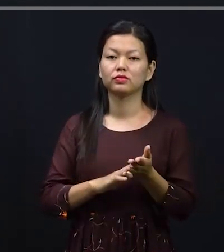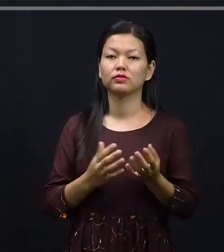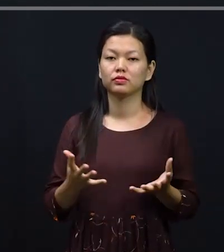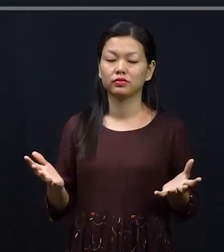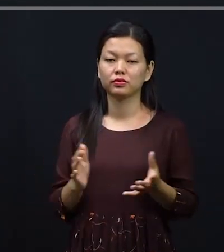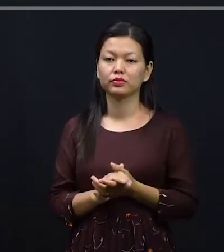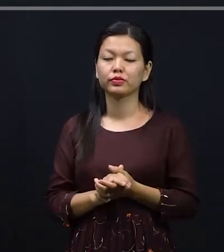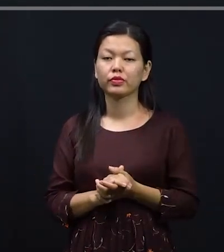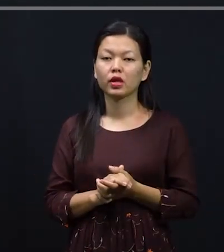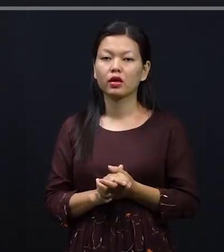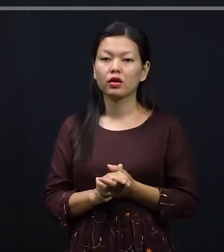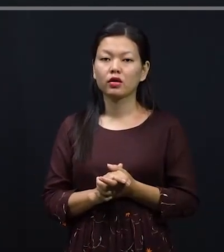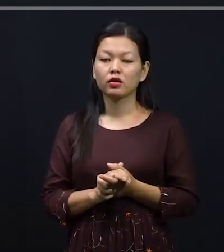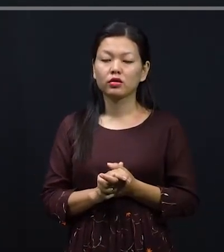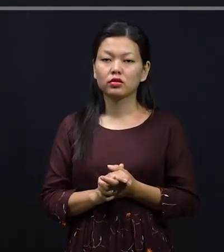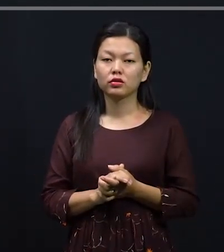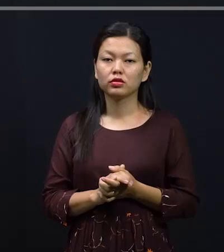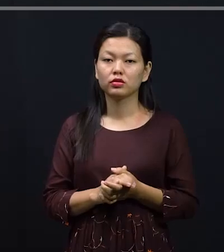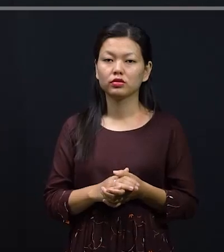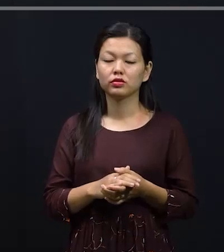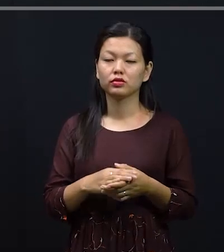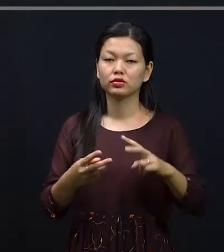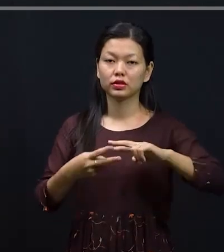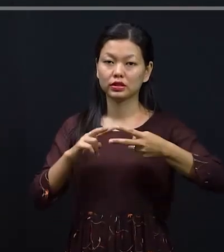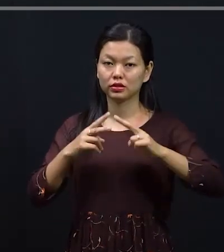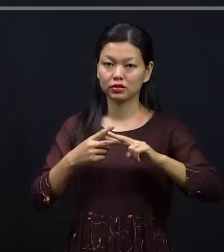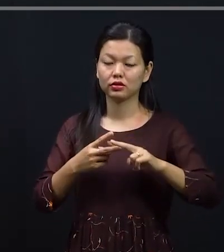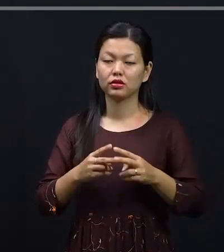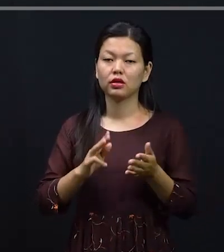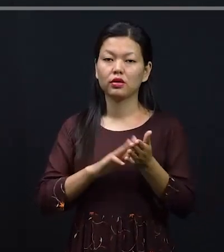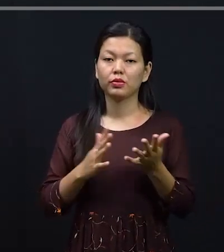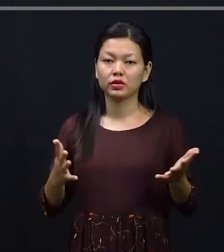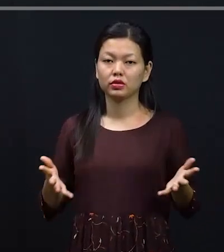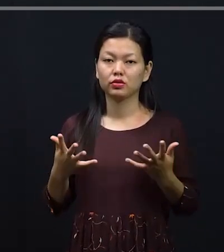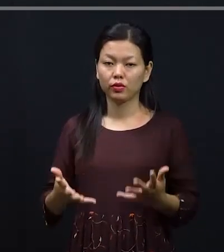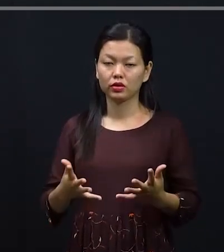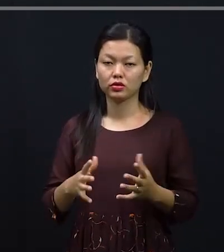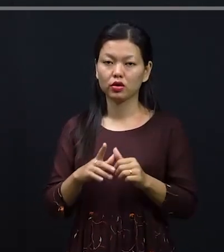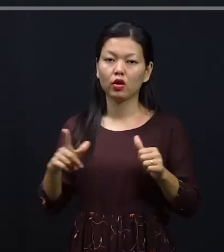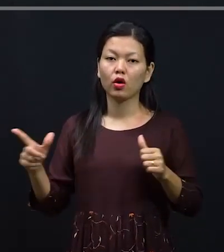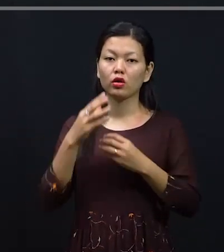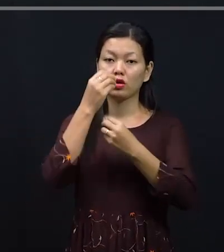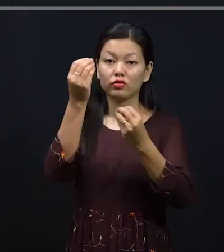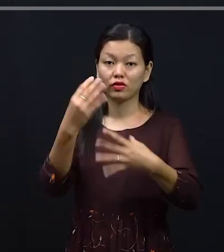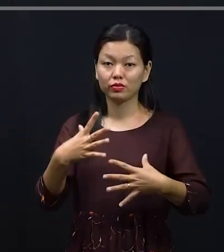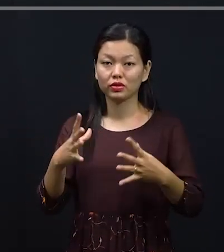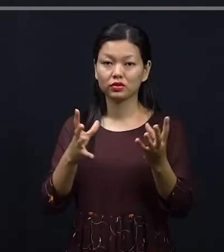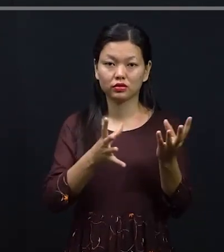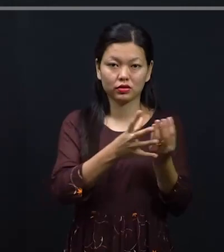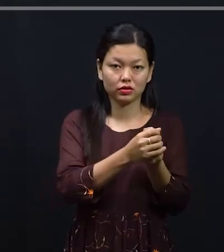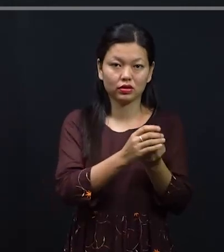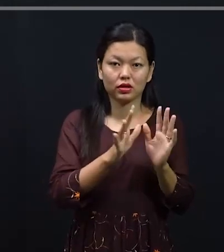genetic material is one which stores the genetic information and it carries all the information for the characters of an